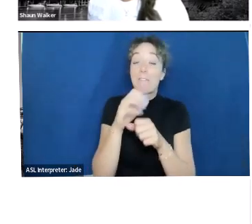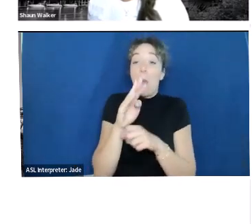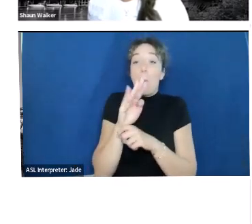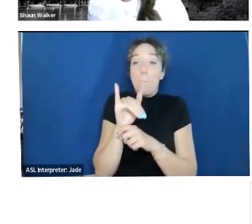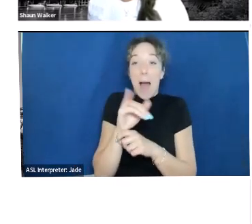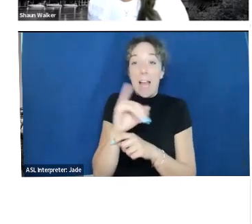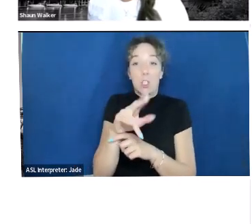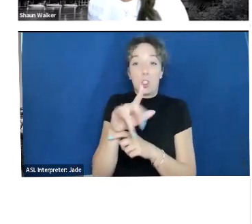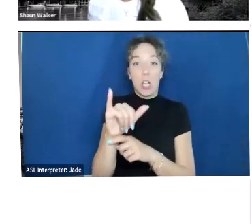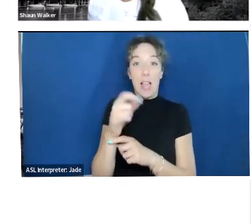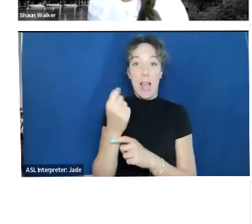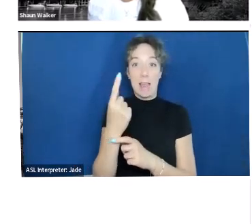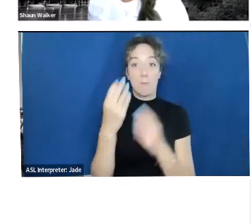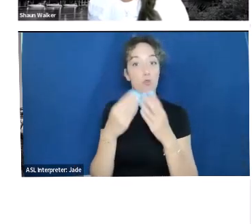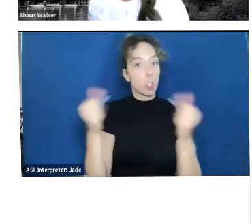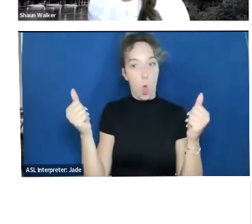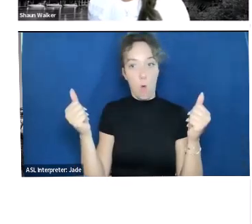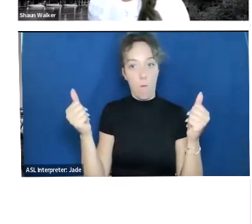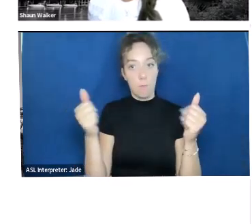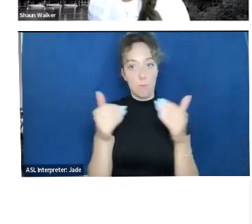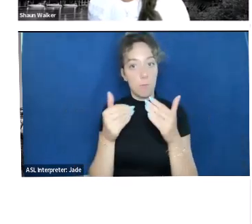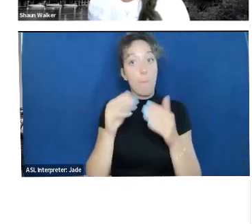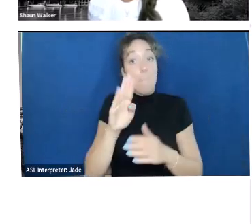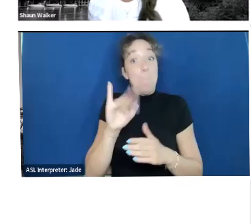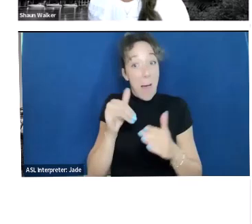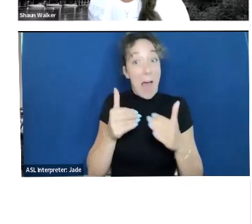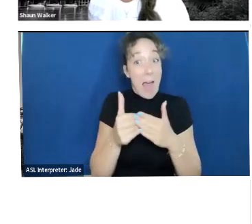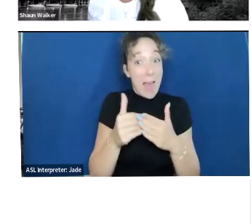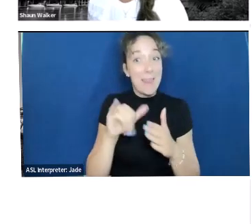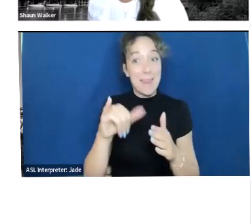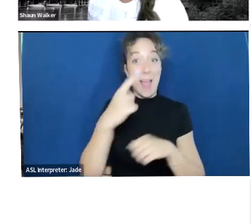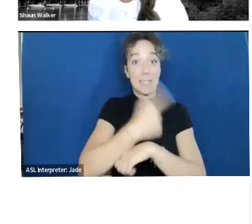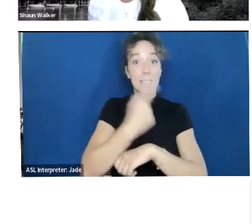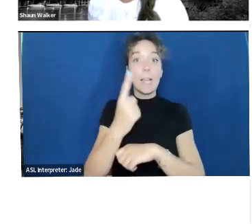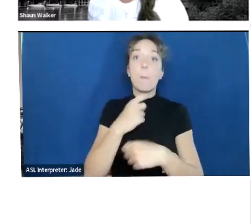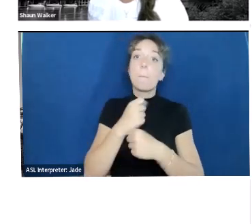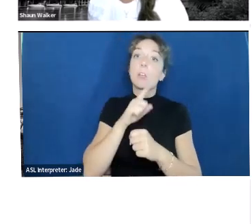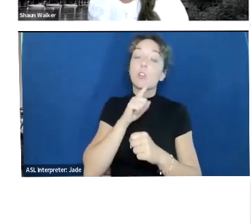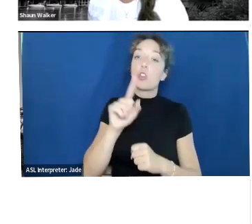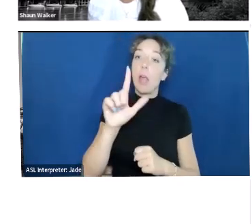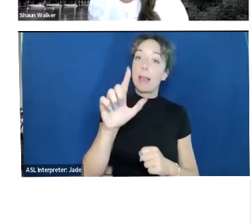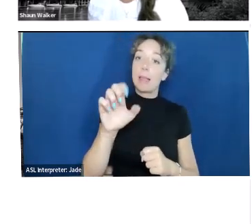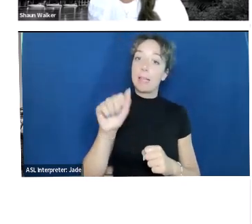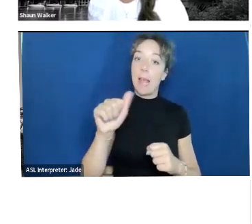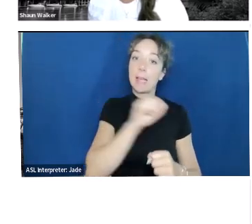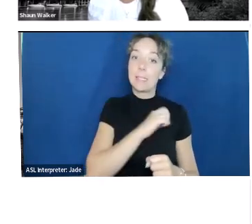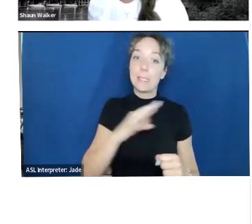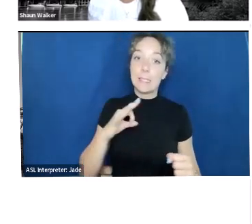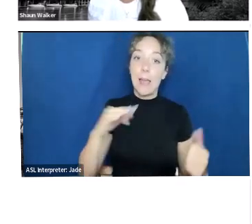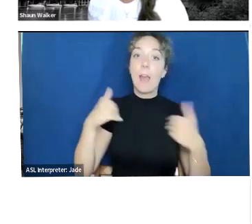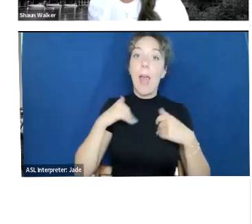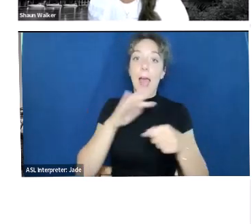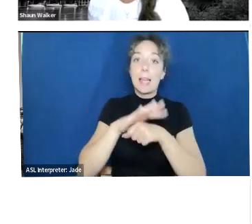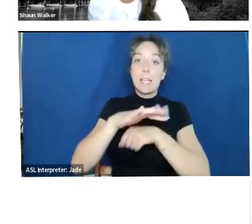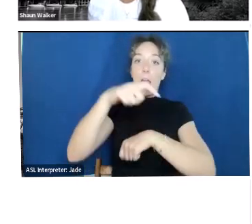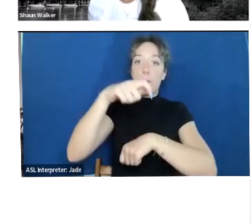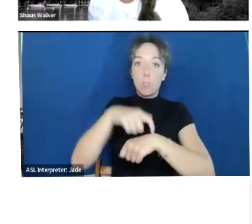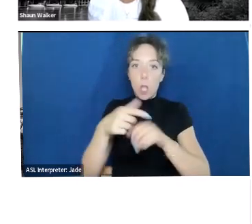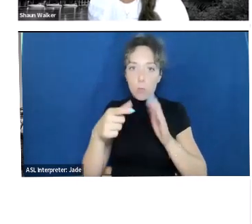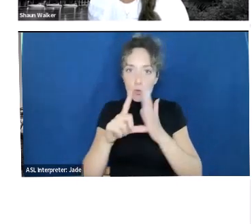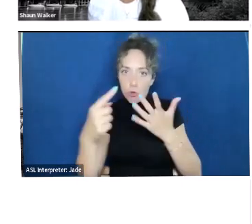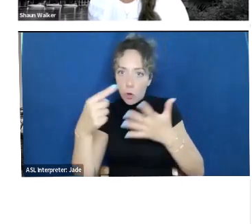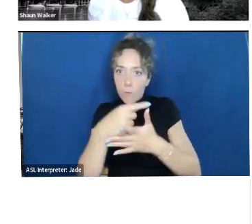all errors by this date ensures that LEA staff have adequate time to review error-free reports